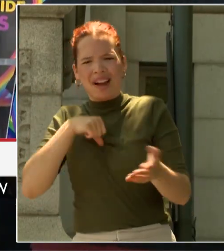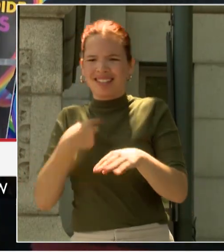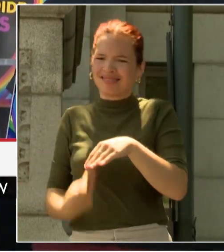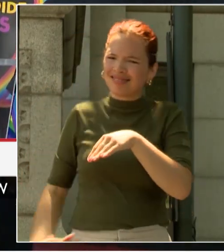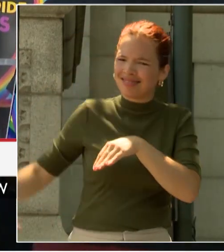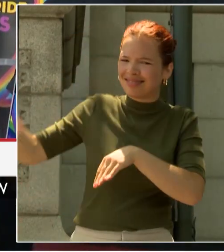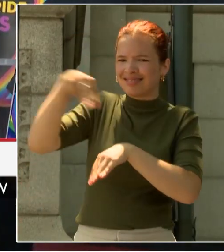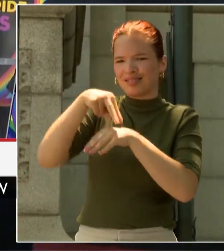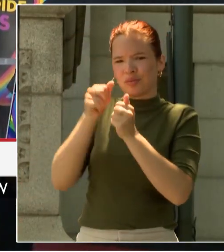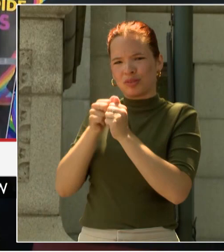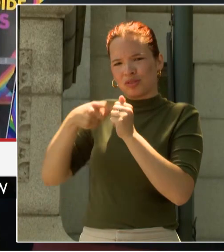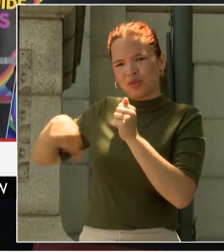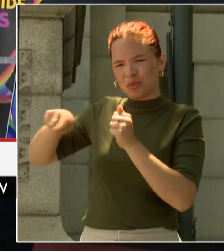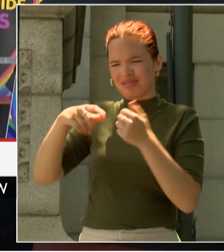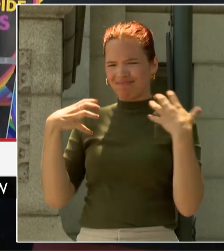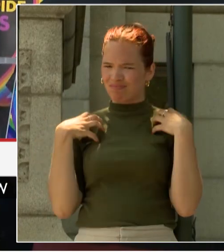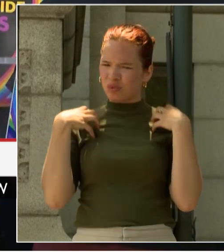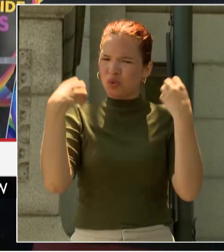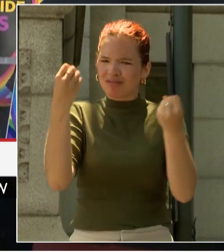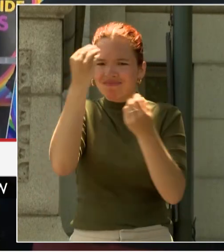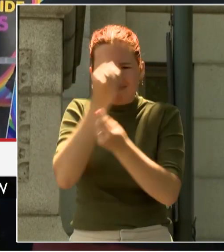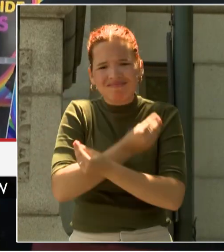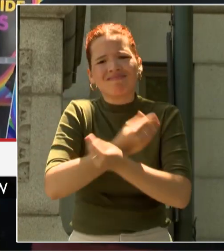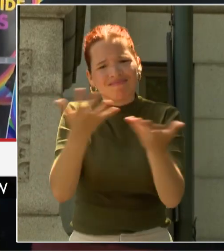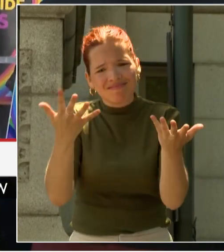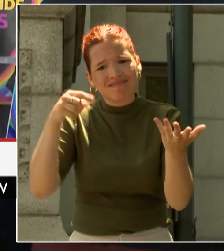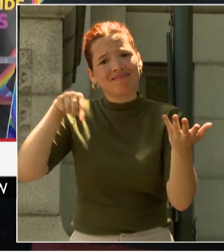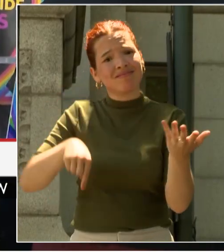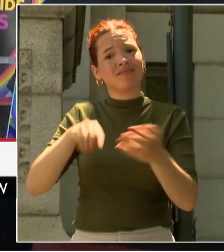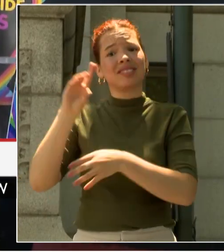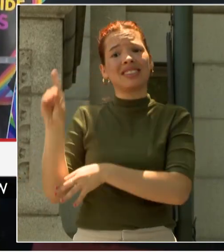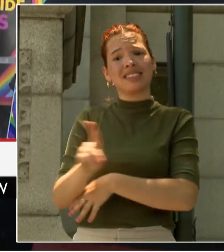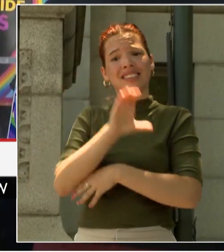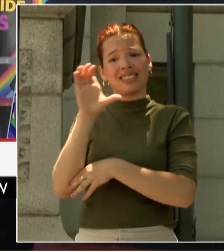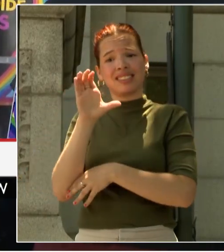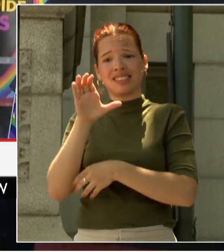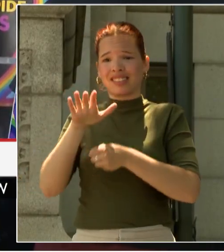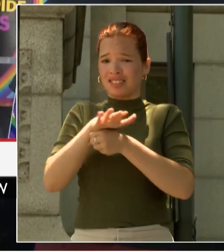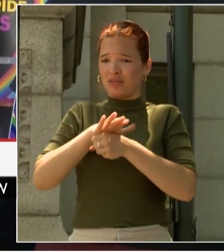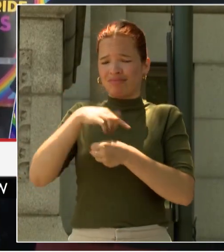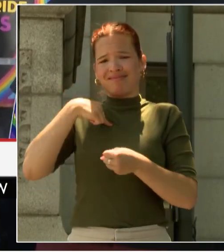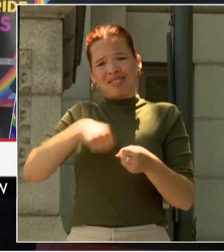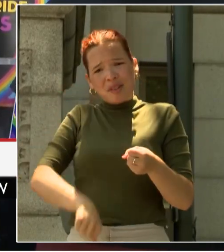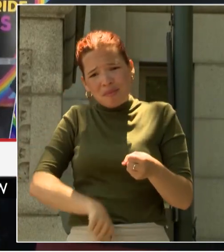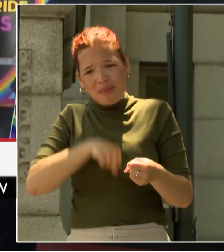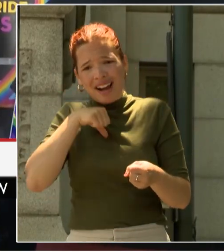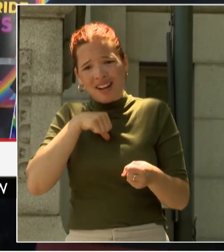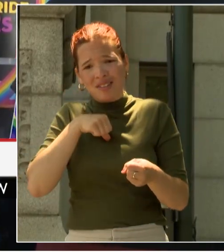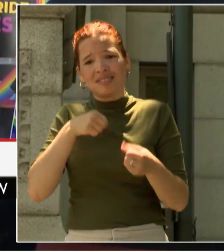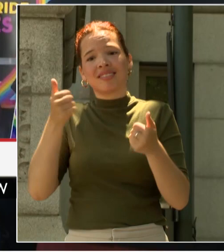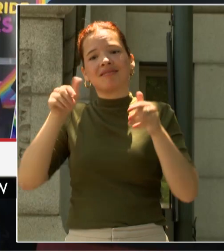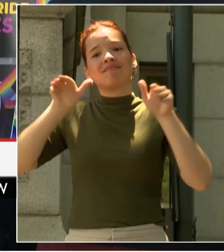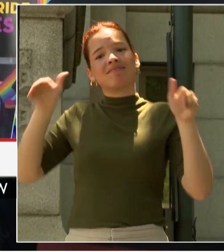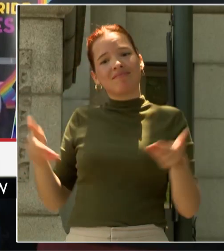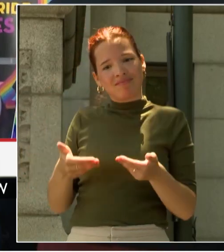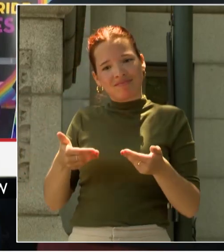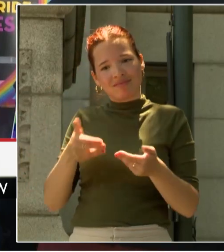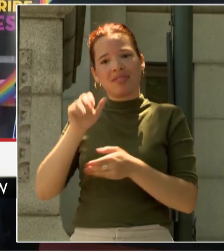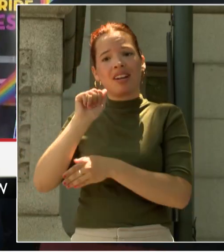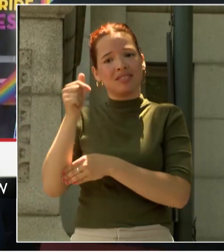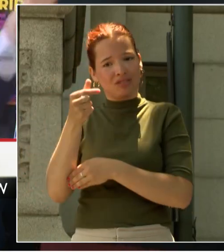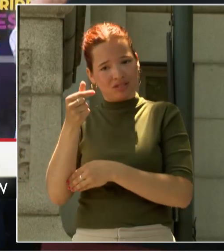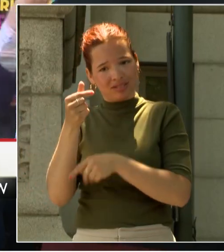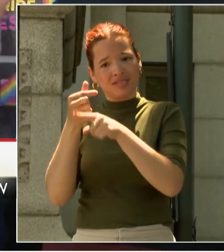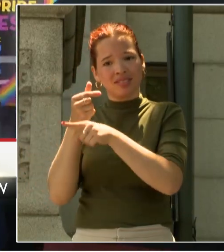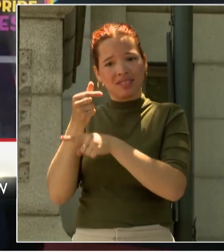that D.C. is the District of Pride. So now I want to introduce our Attorney General, Brian Schwab, for his remarks. Thank